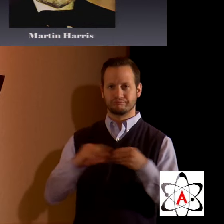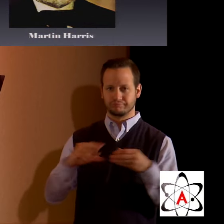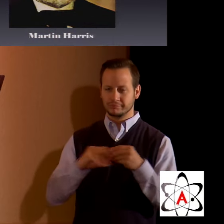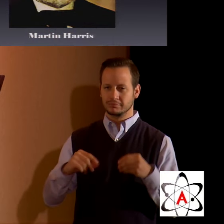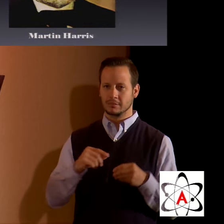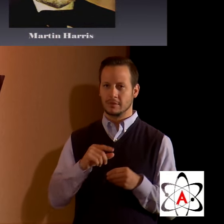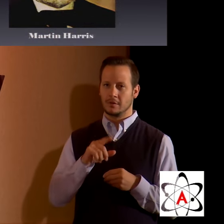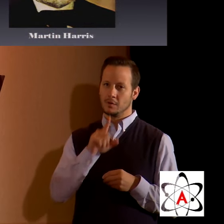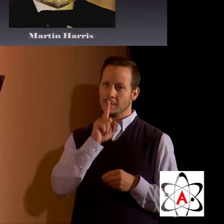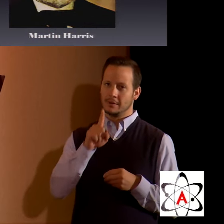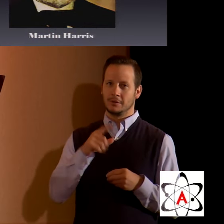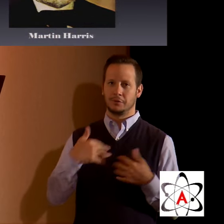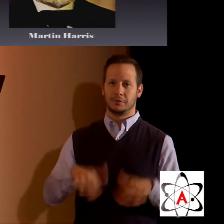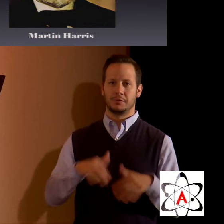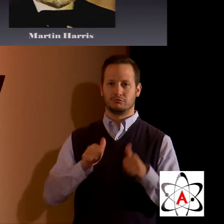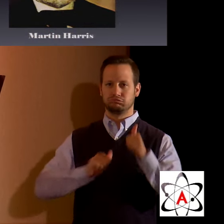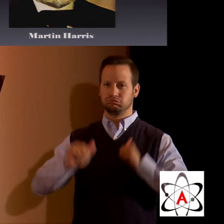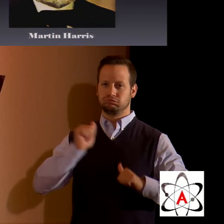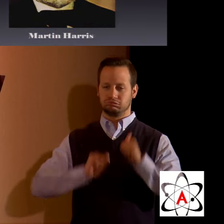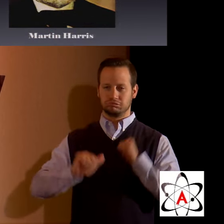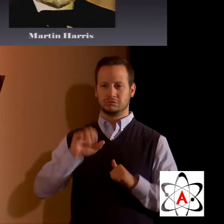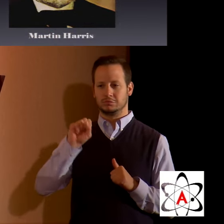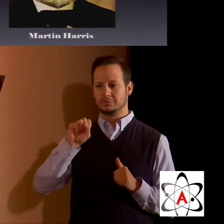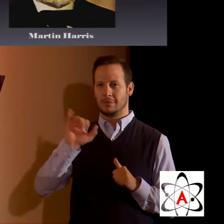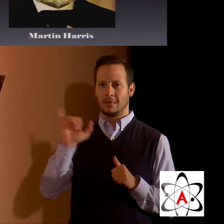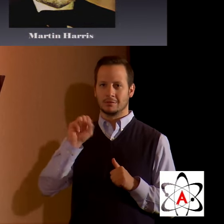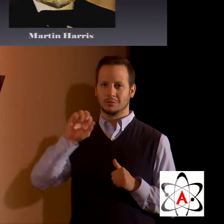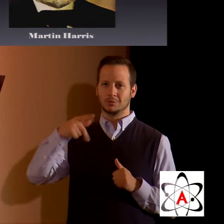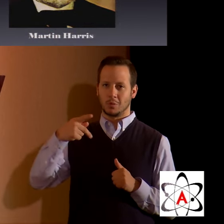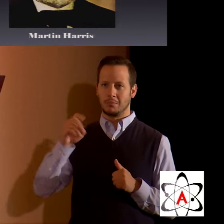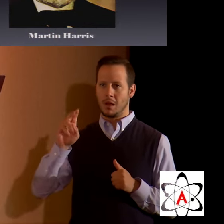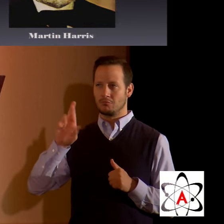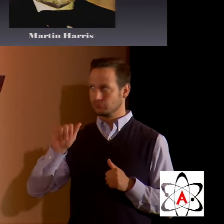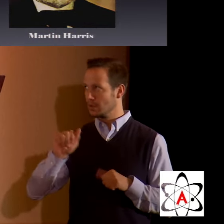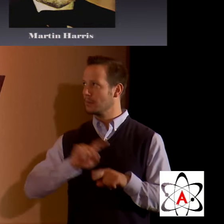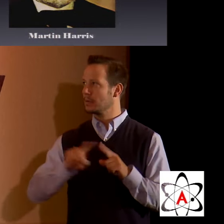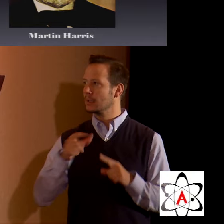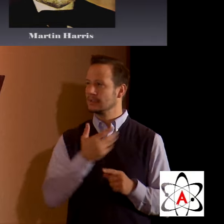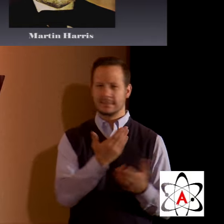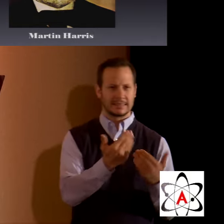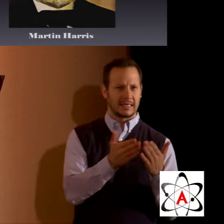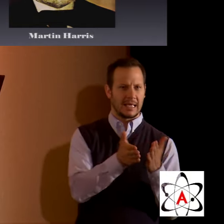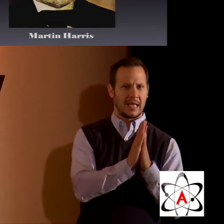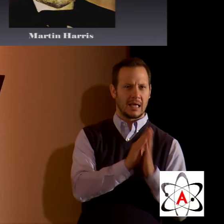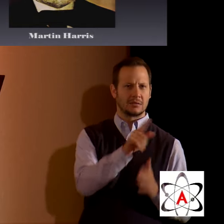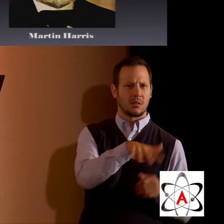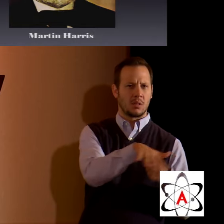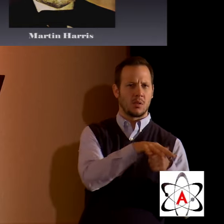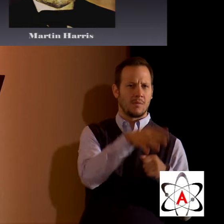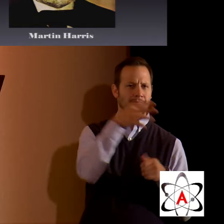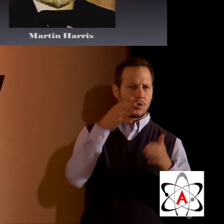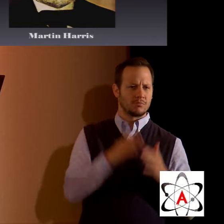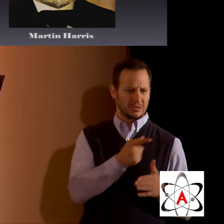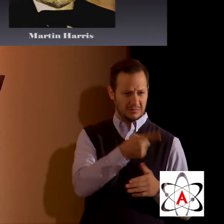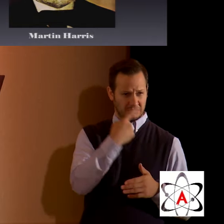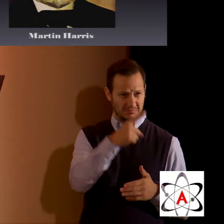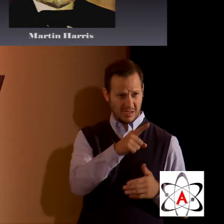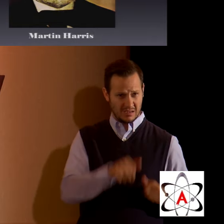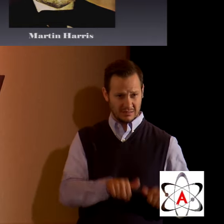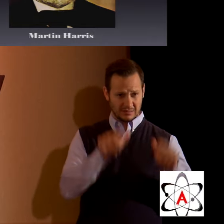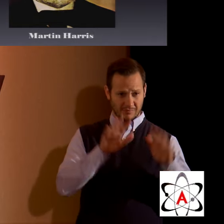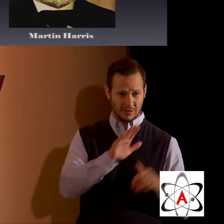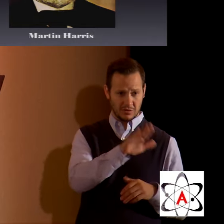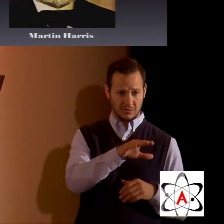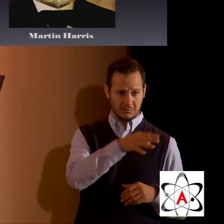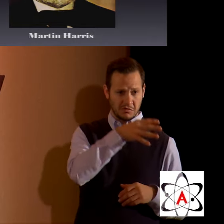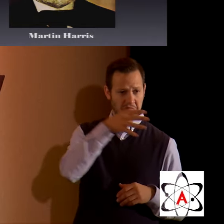proud, he persuaded a prosperous local farmer to pledge part of his farm to fund the printing of what would